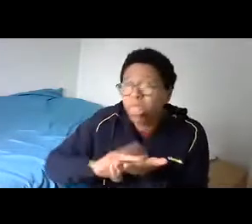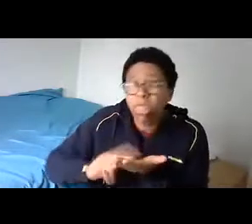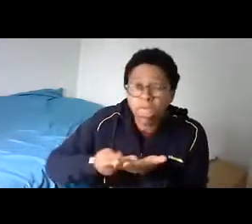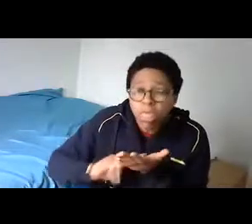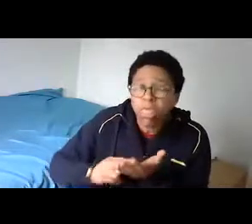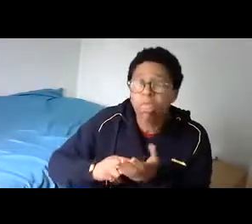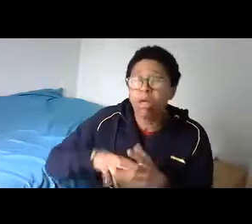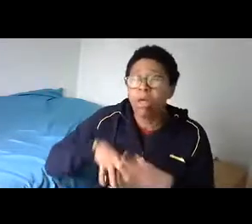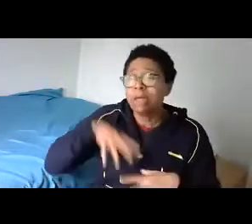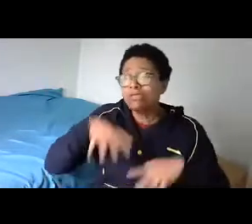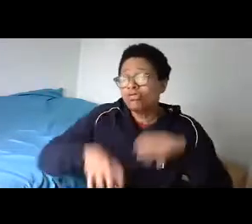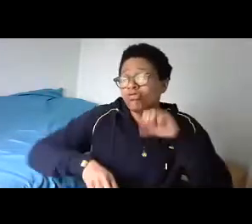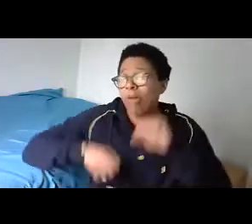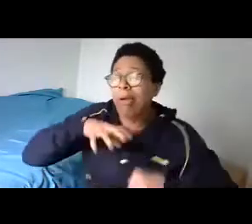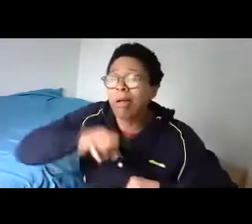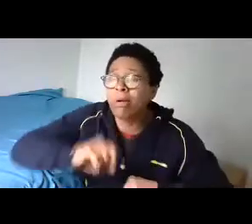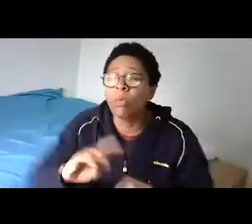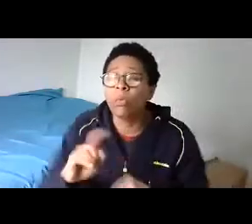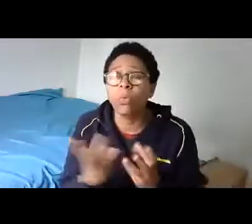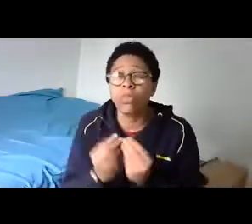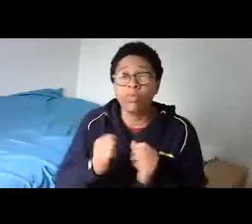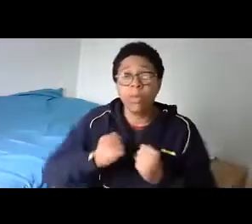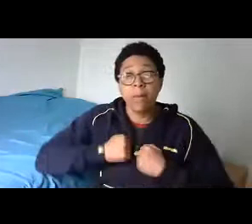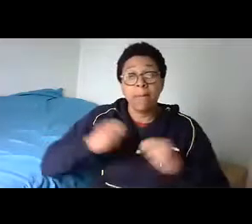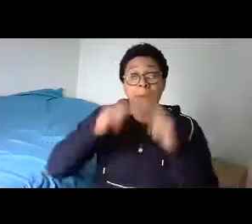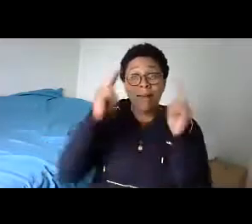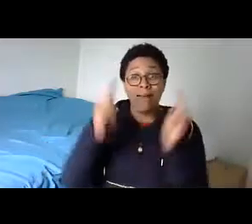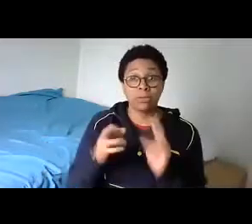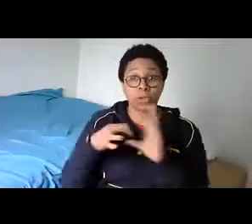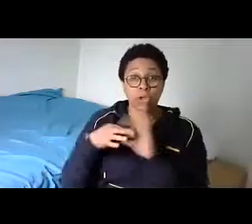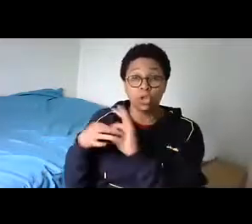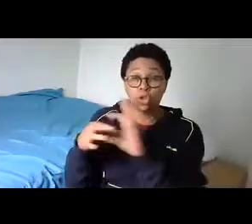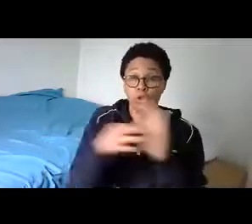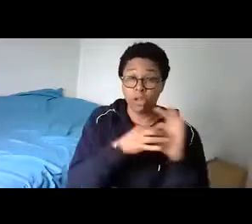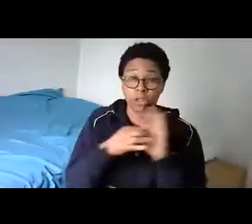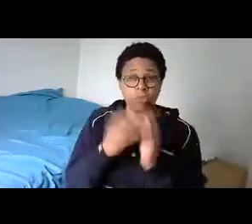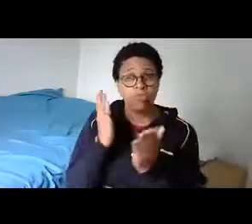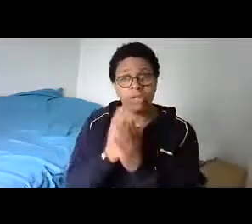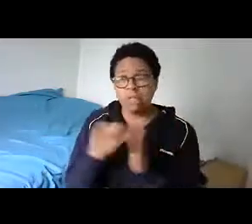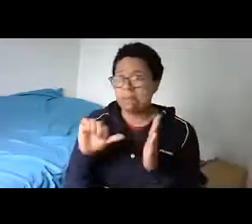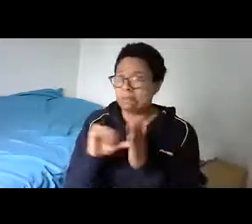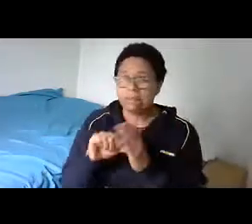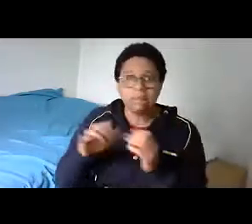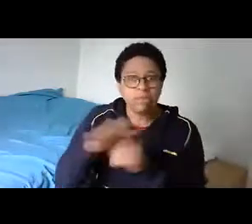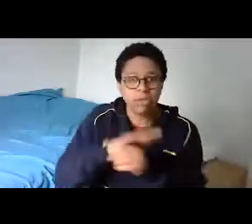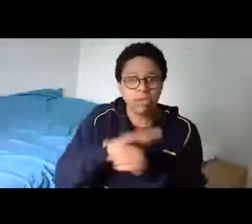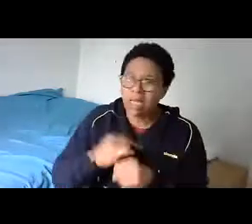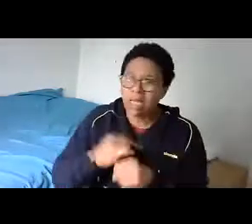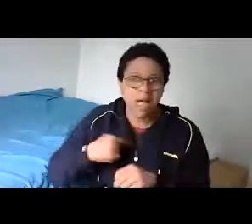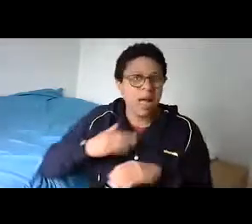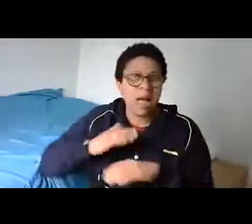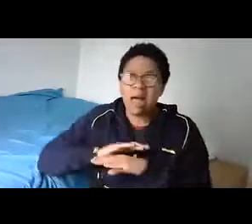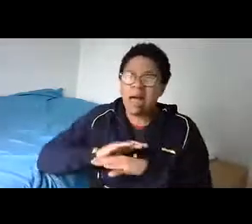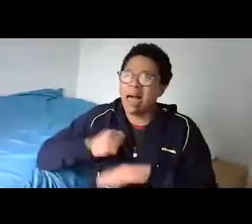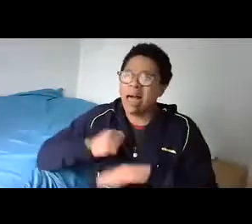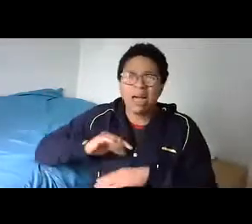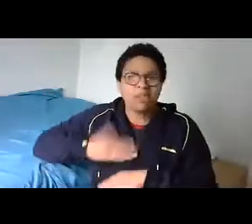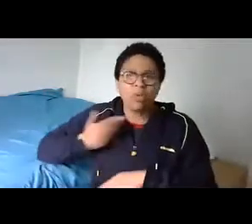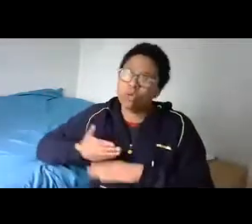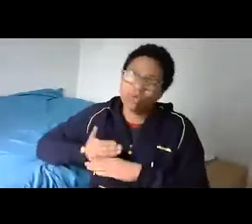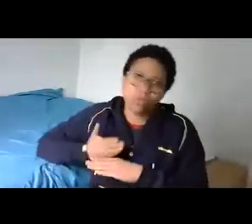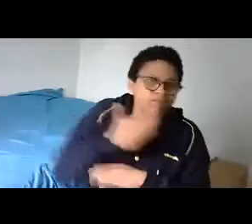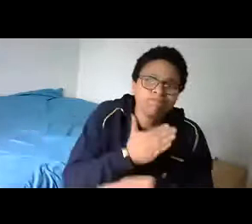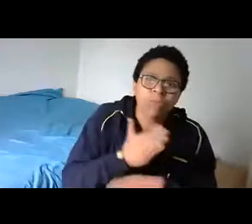clarion housing. I'm in a very tense situation at the moment. I don't want to go private talking a lot, but